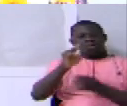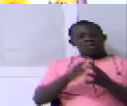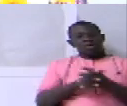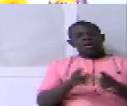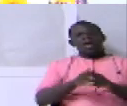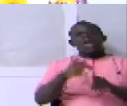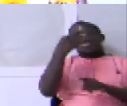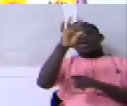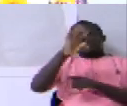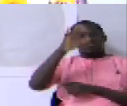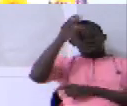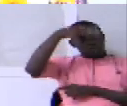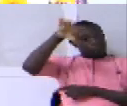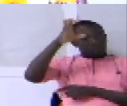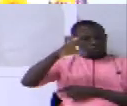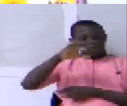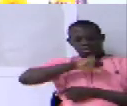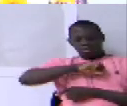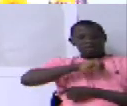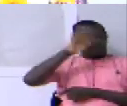even if the commissions forgive me,